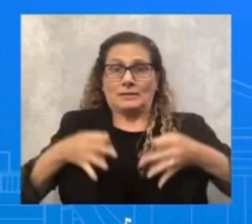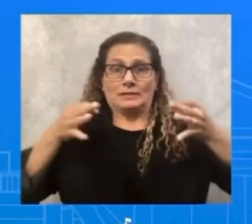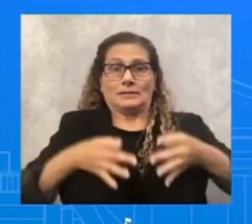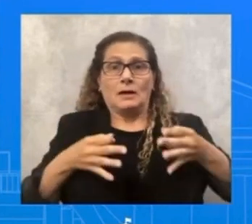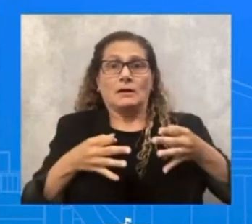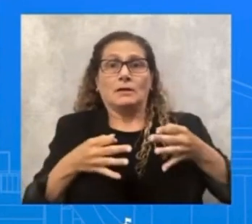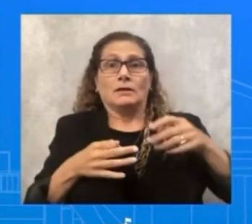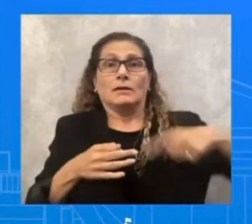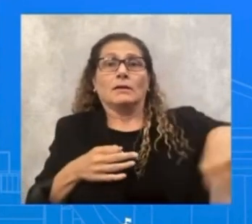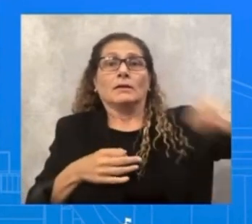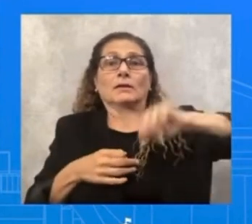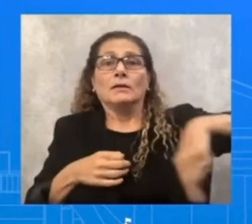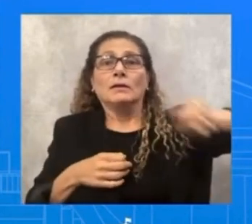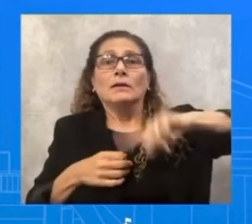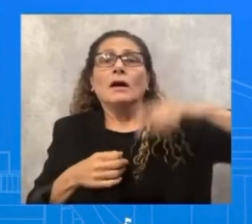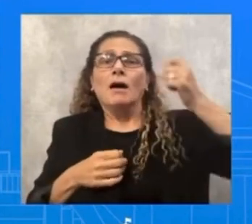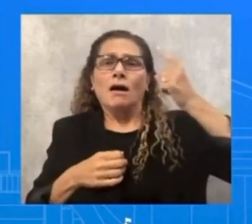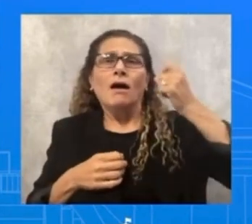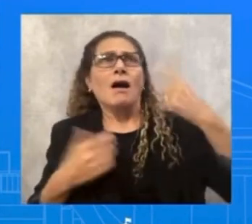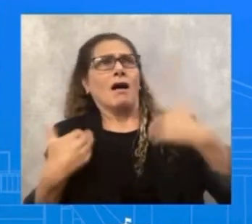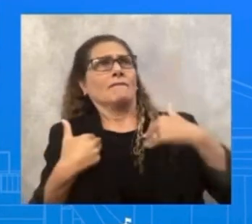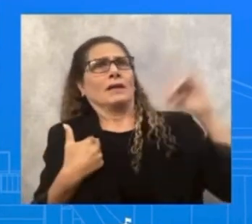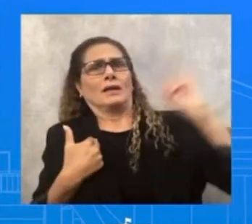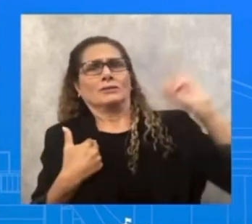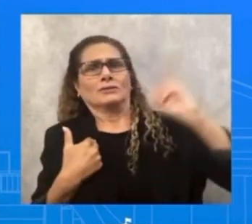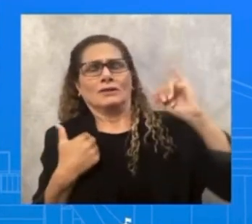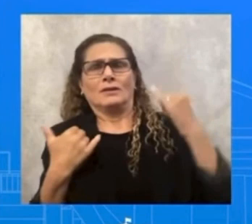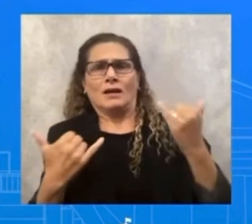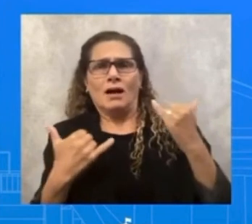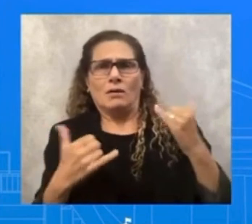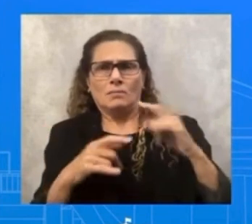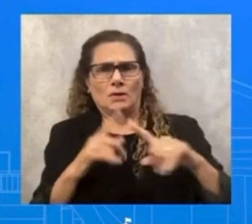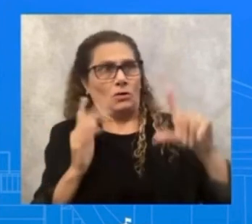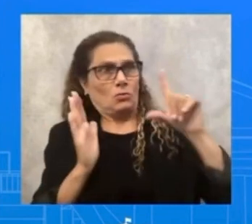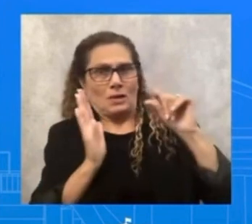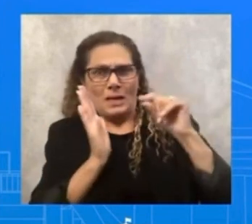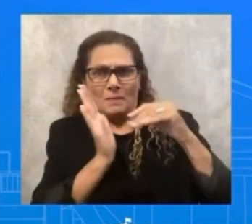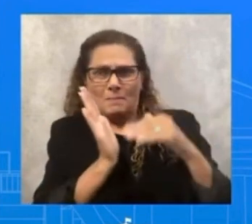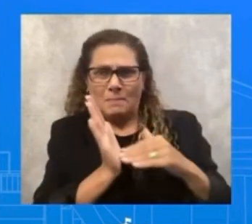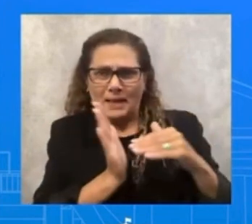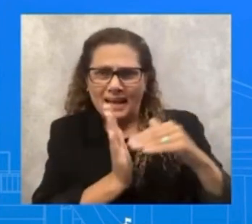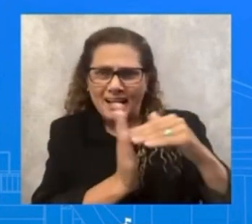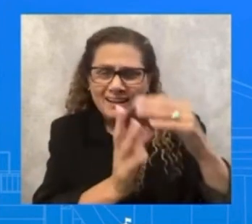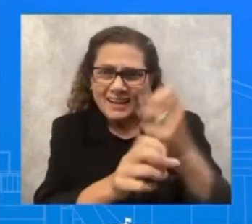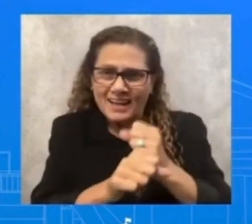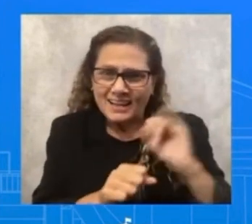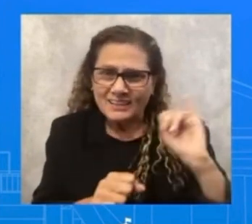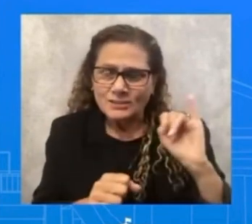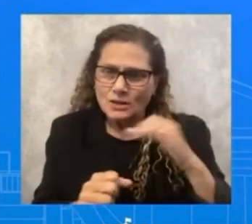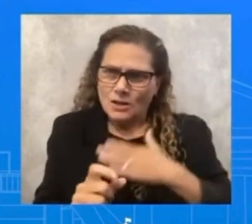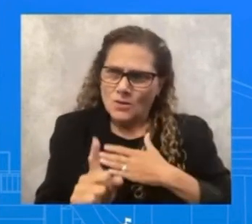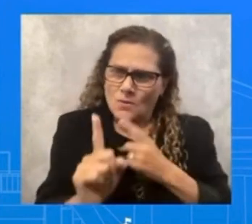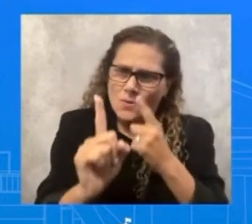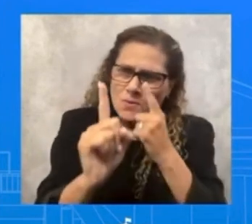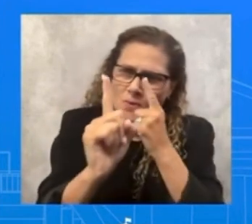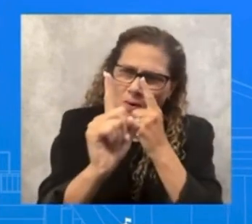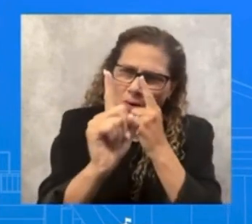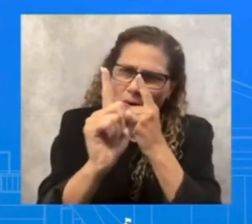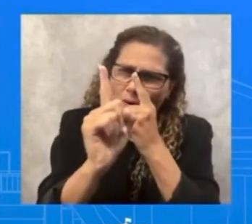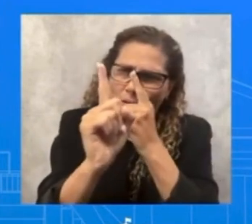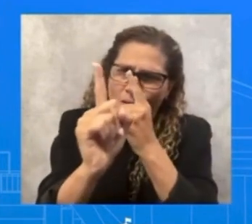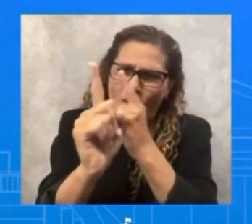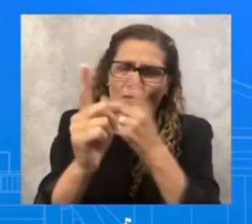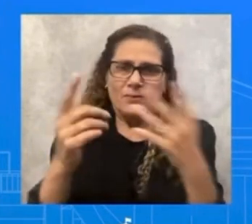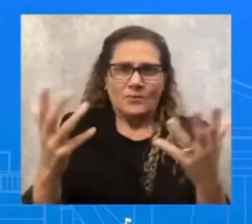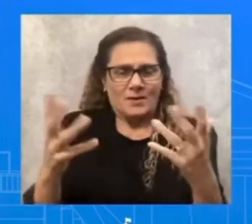of it. So our goal is to ensure that legislation is delivering for people, and that is the best way to ensure that legislation stands the